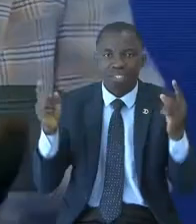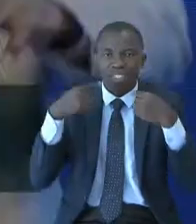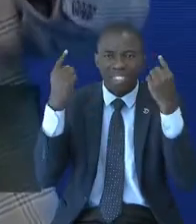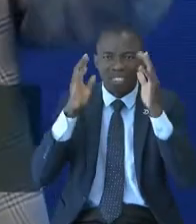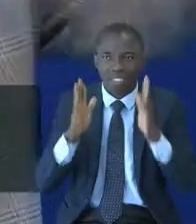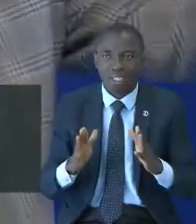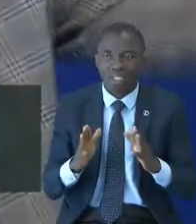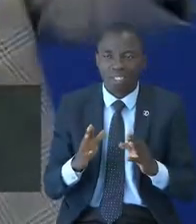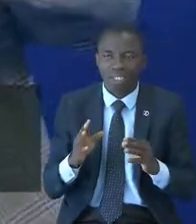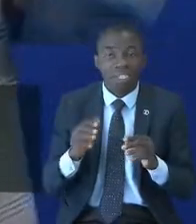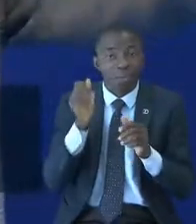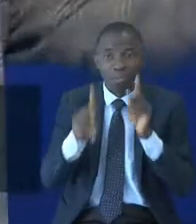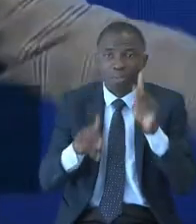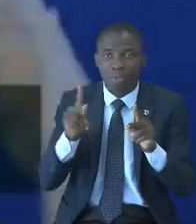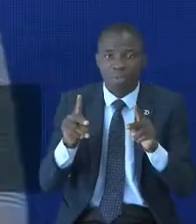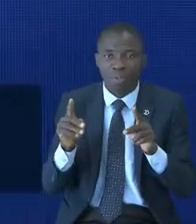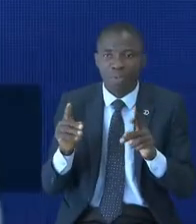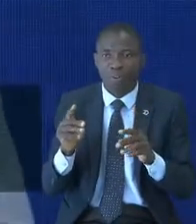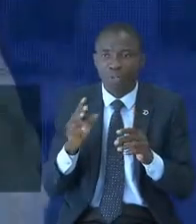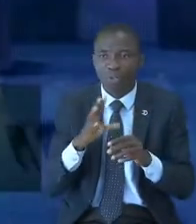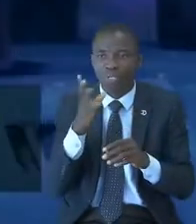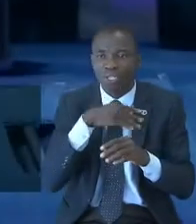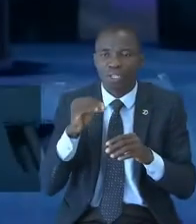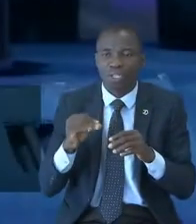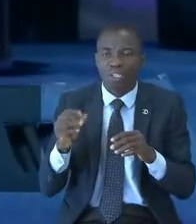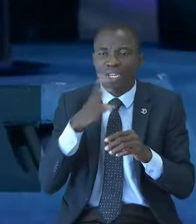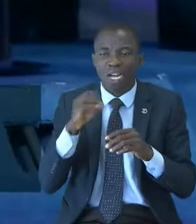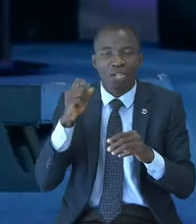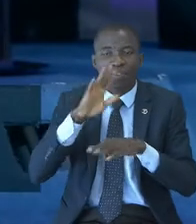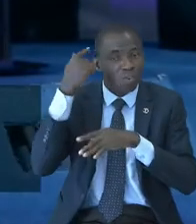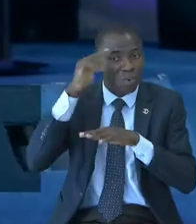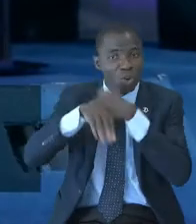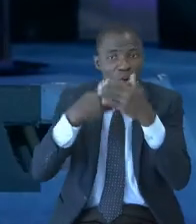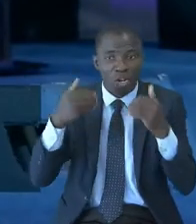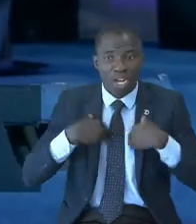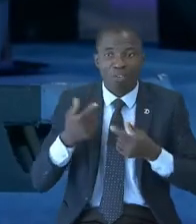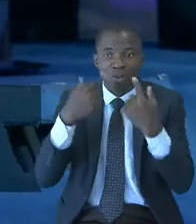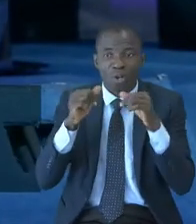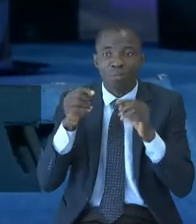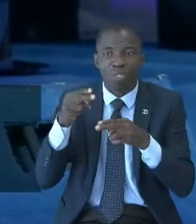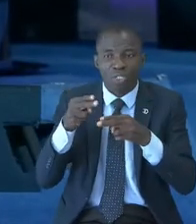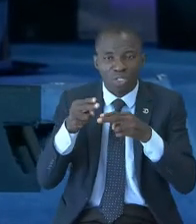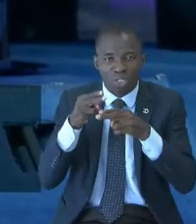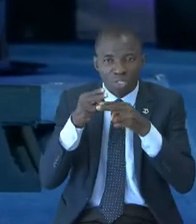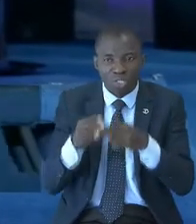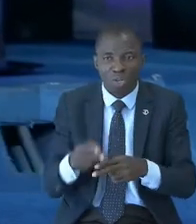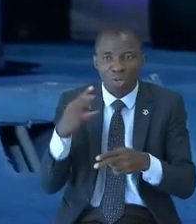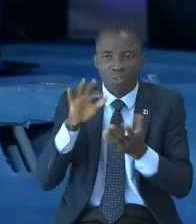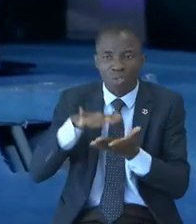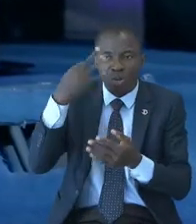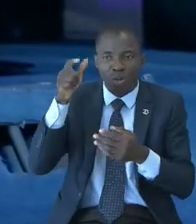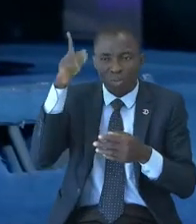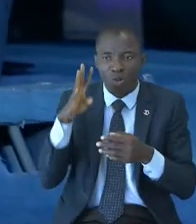Sinners, human beings, all have sinned and come short of the glory of God. What do we have to be proud